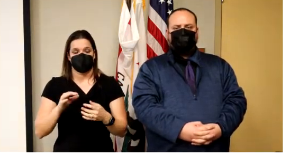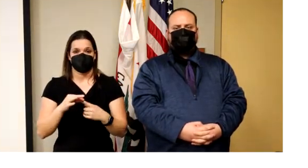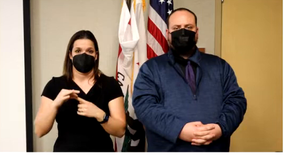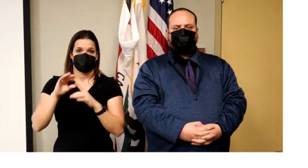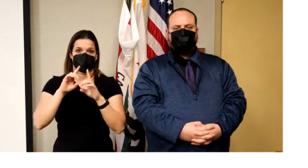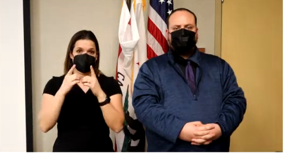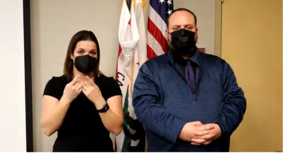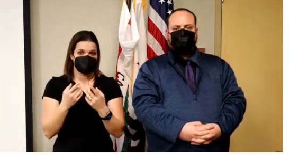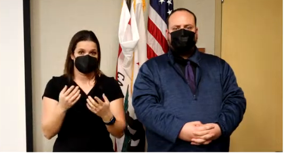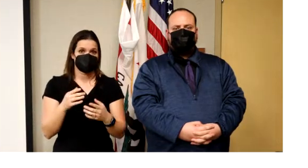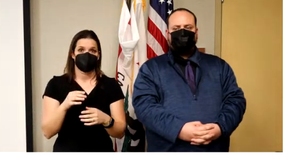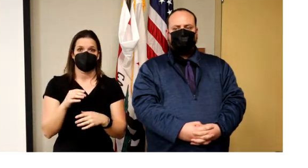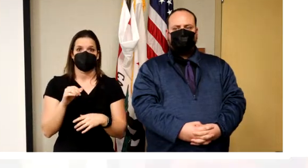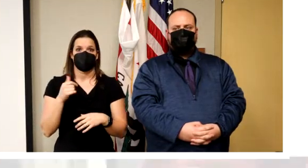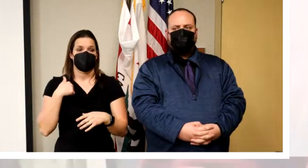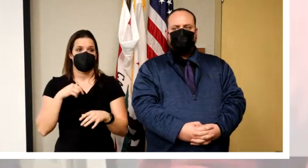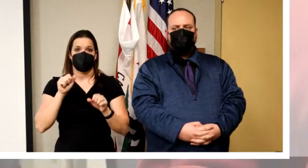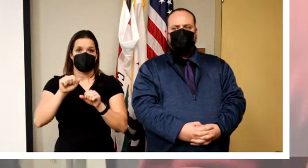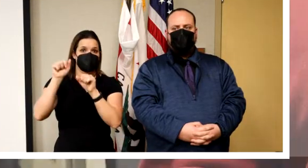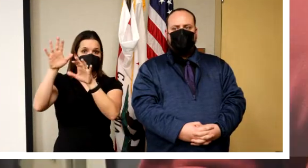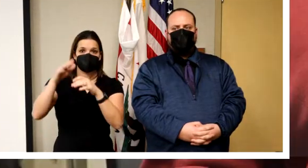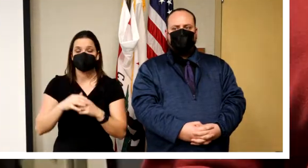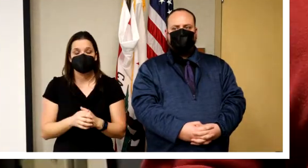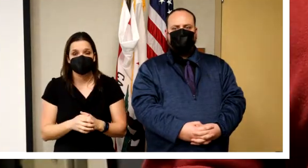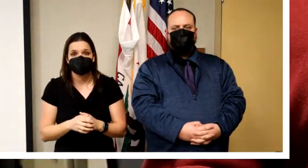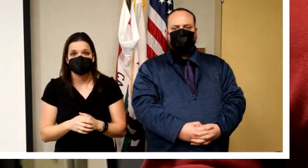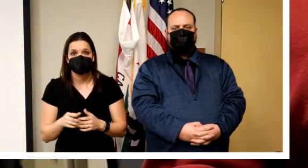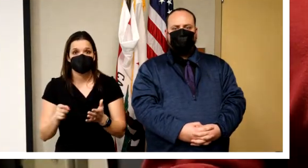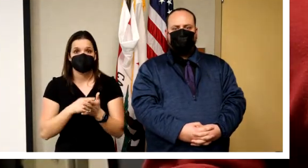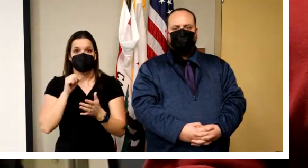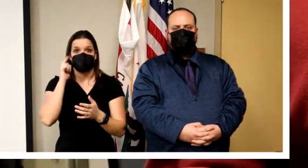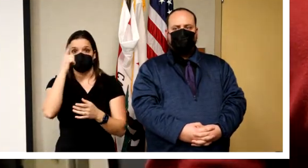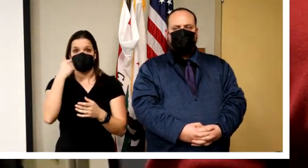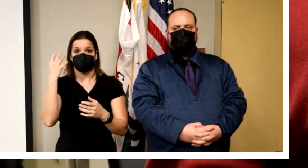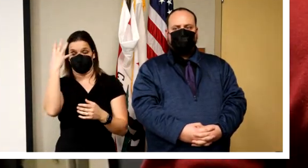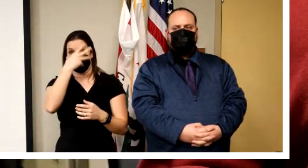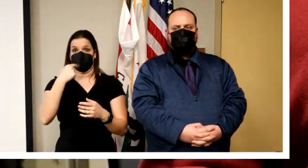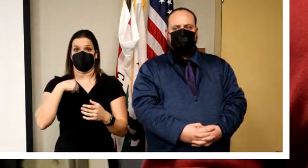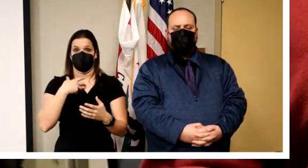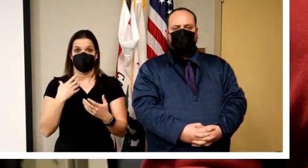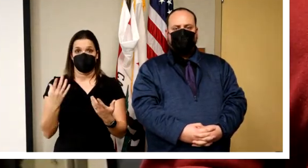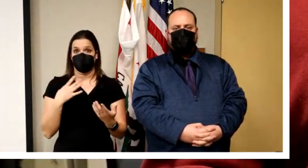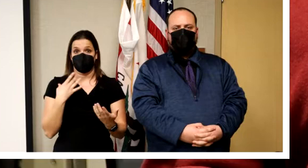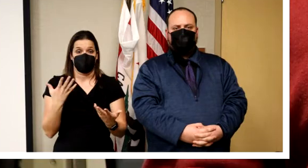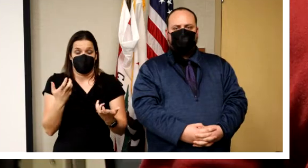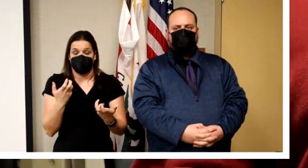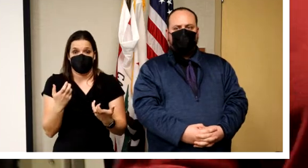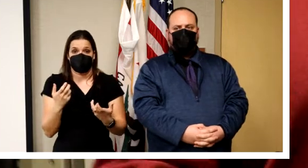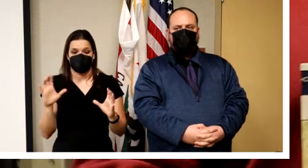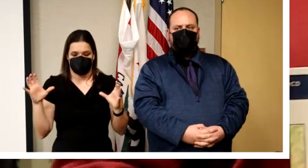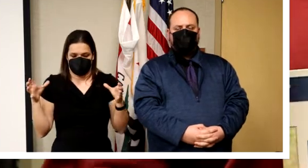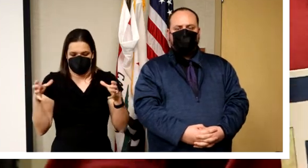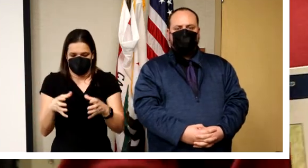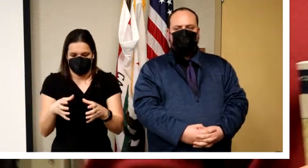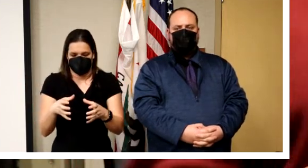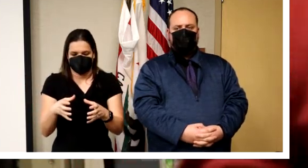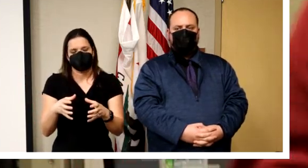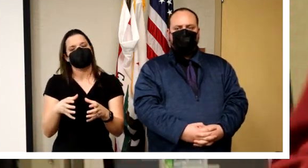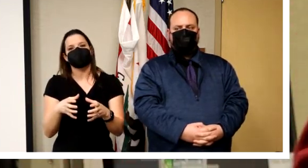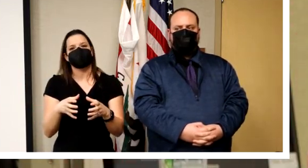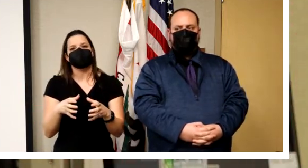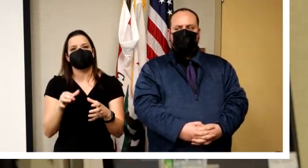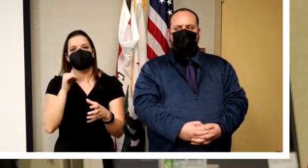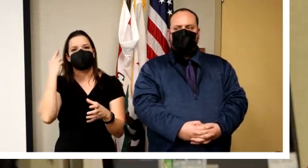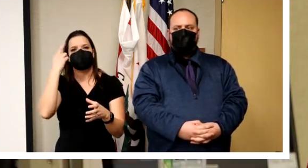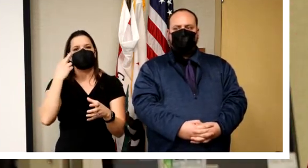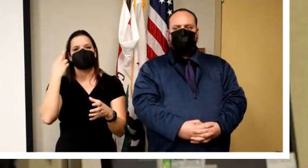aren't squares and triangles. We have mountains, and they sometimes don't look as pretty as we might like. And so compactness hasn't been a reason